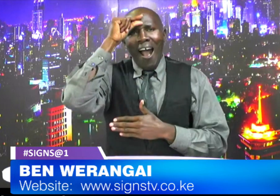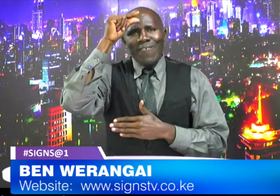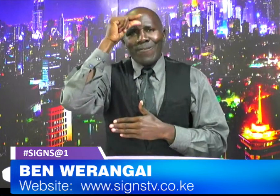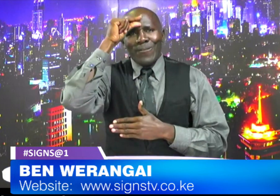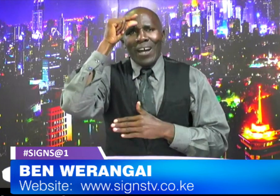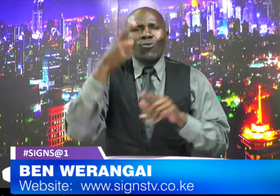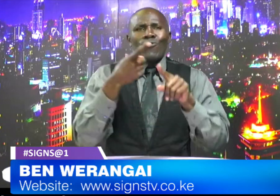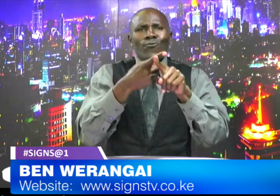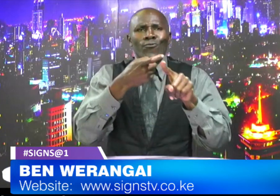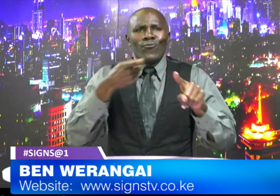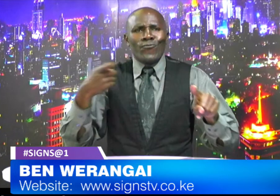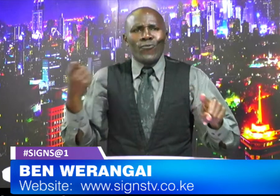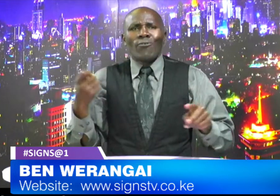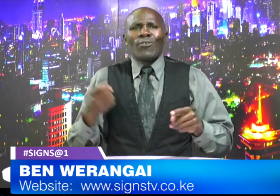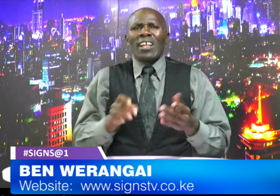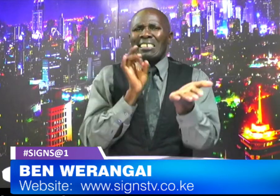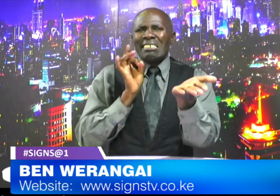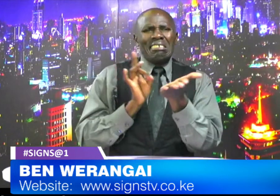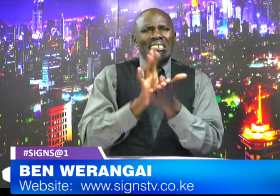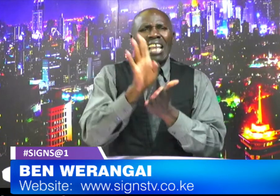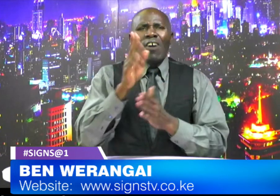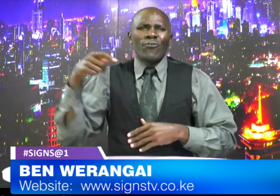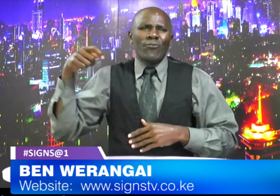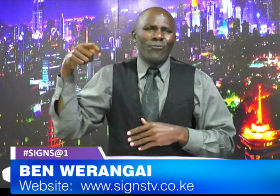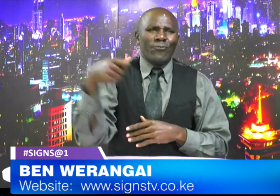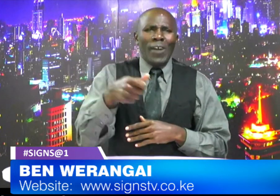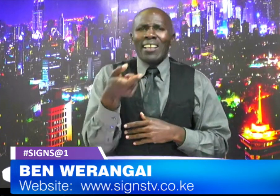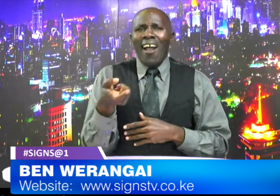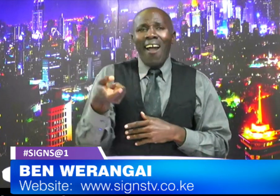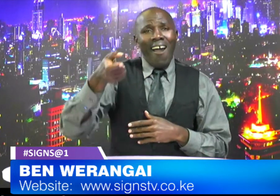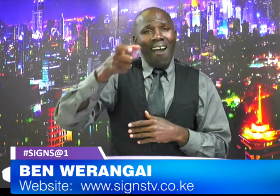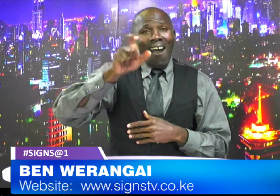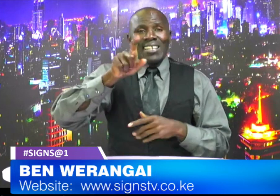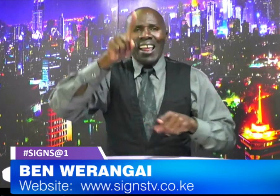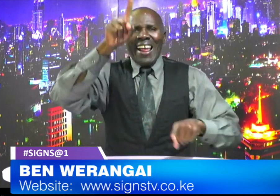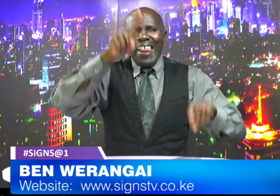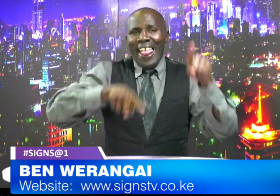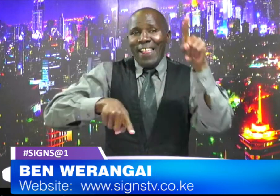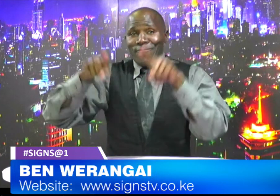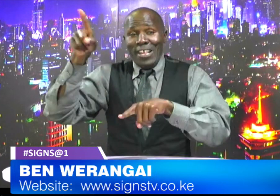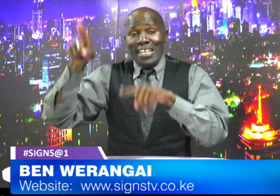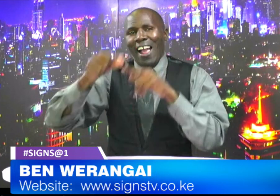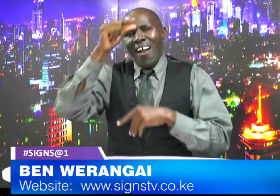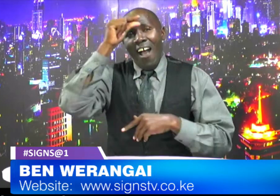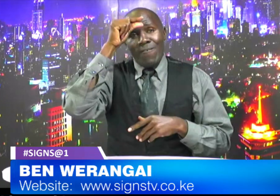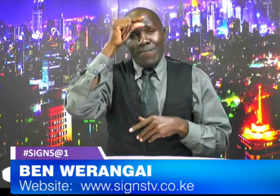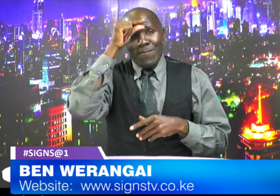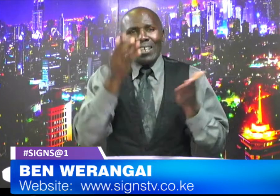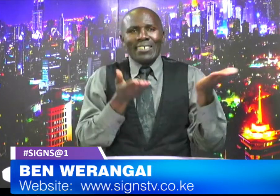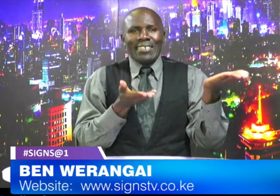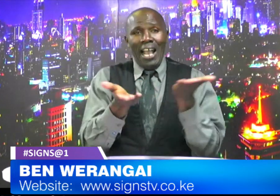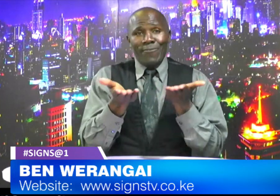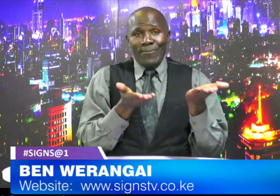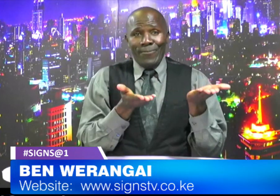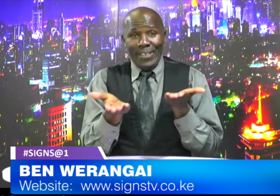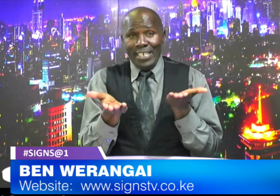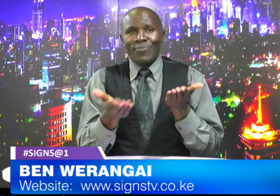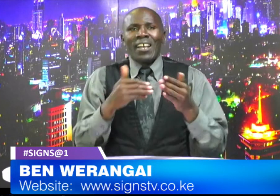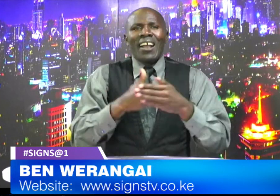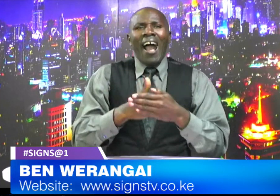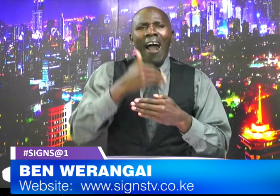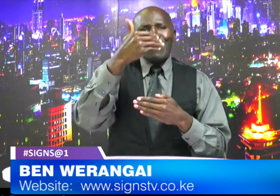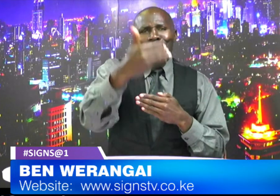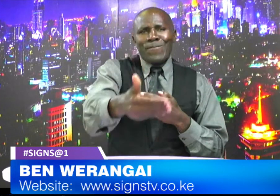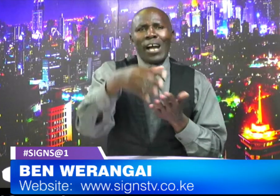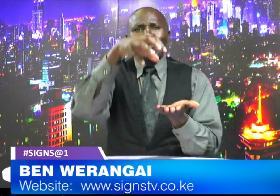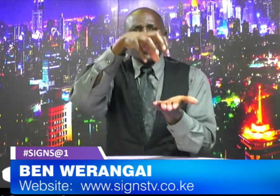The High Court has issued temporary orders stopping the government from implementing fee